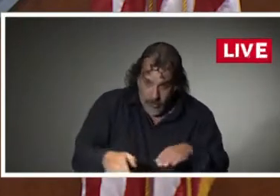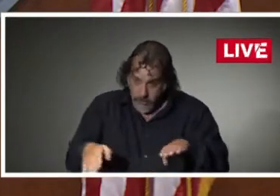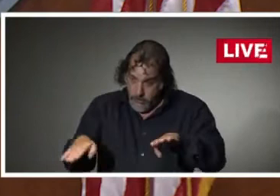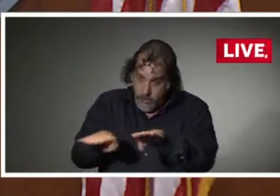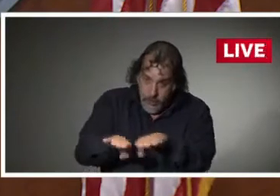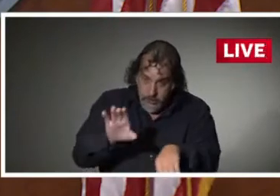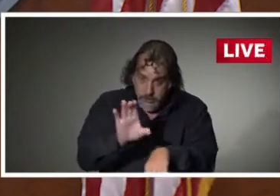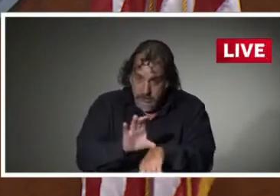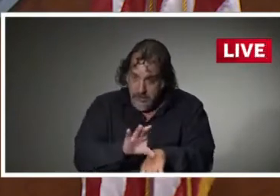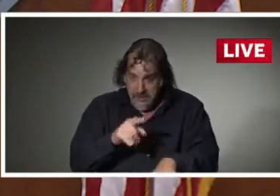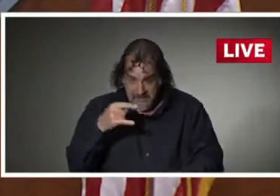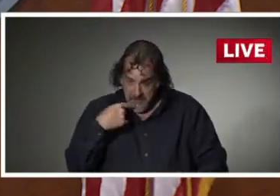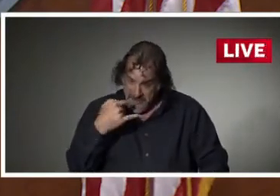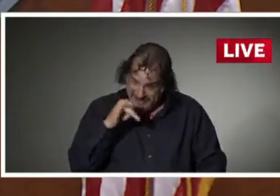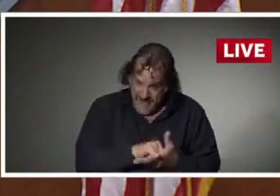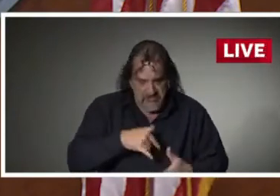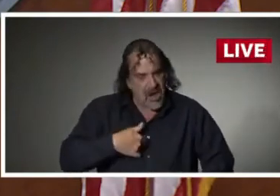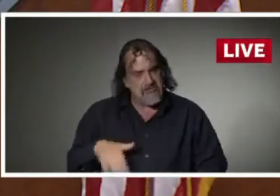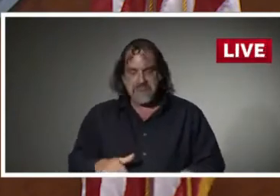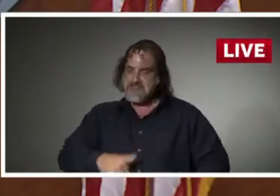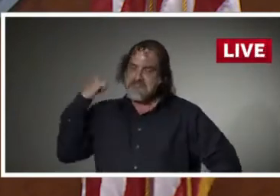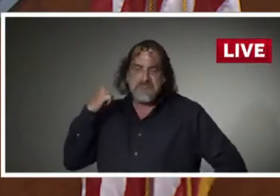if you are, we ain't shutting down."